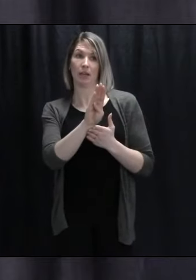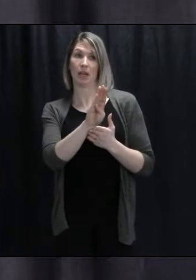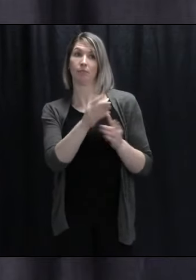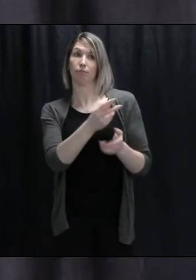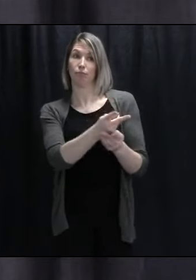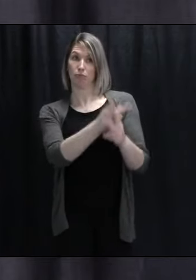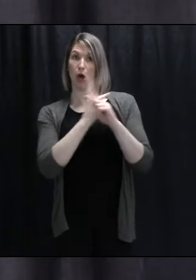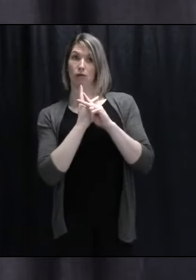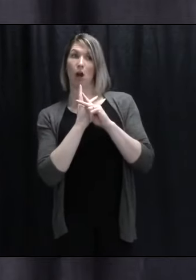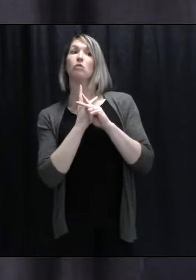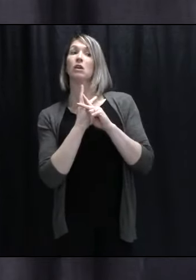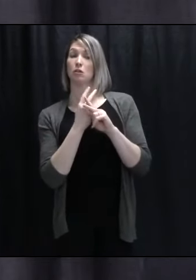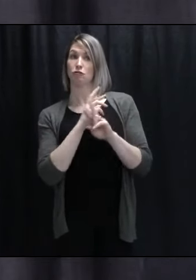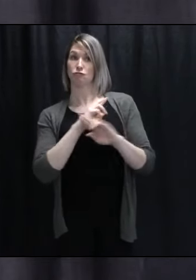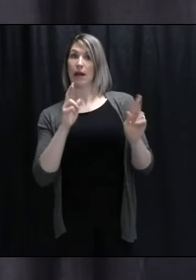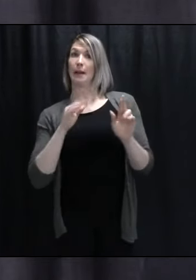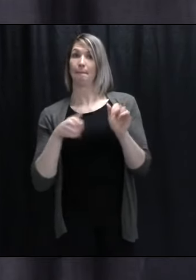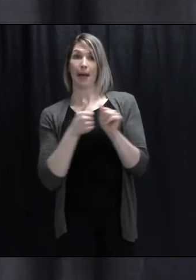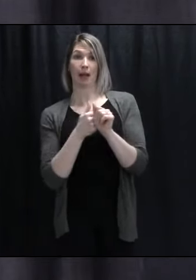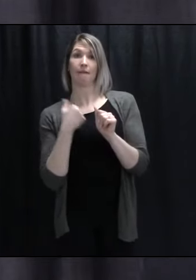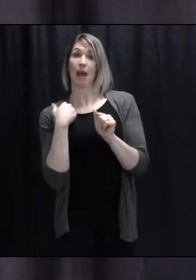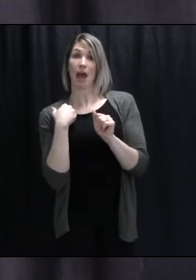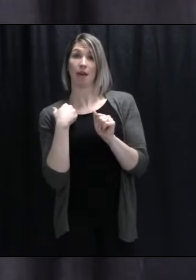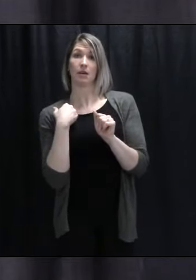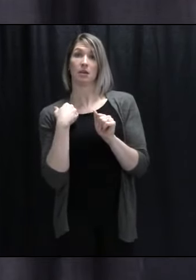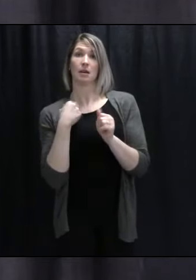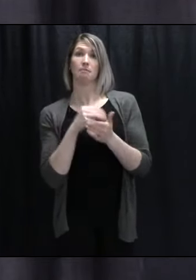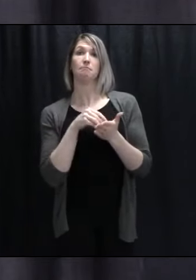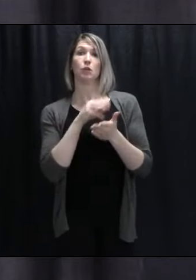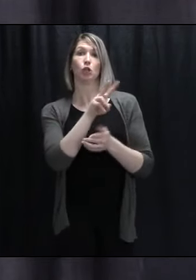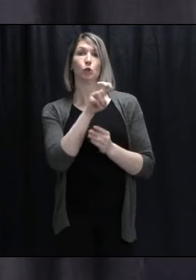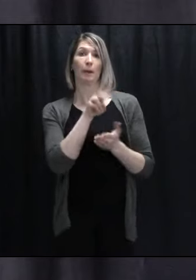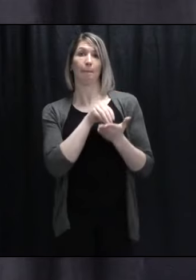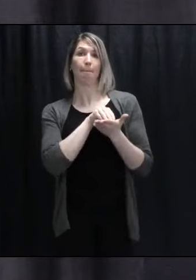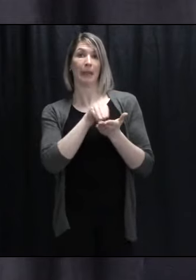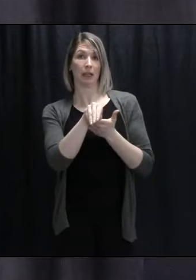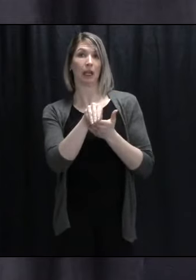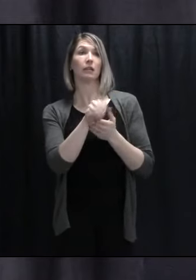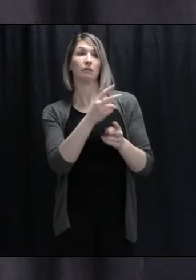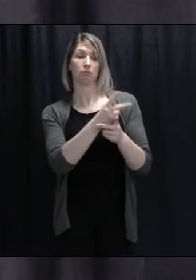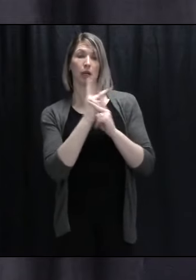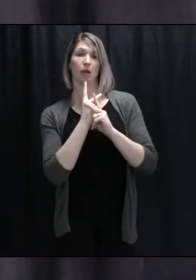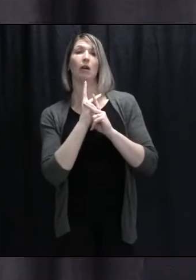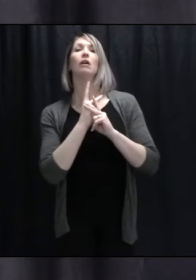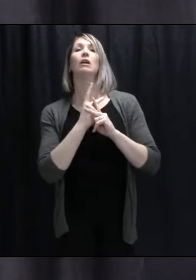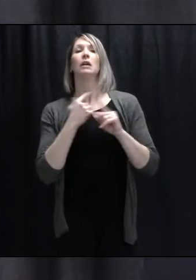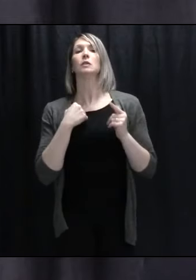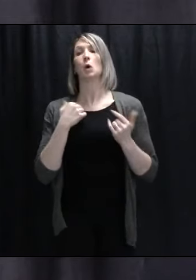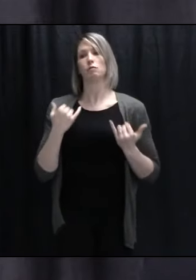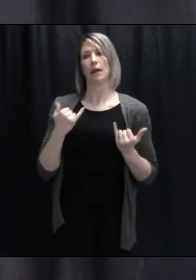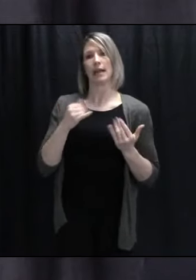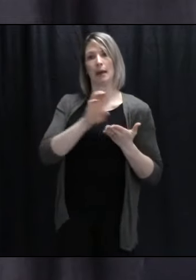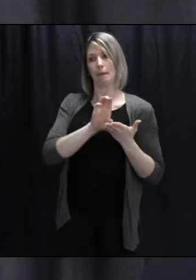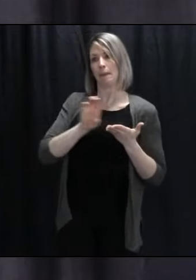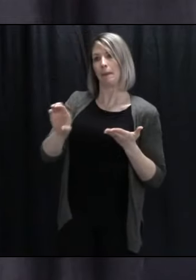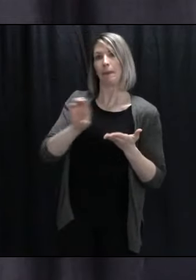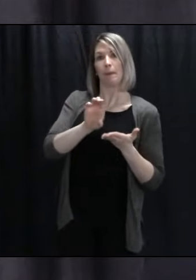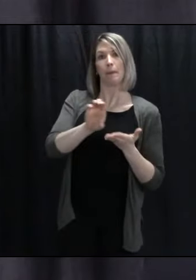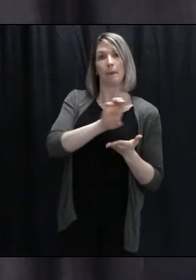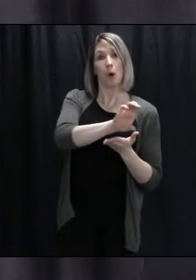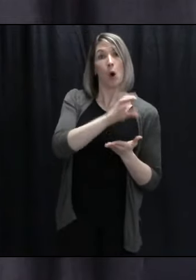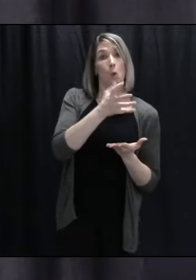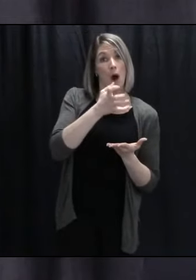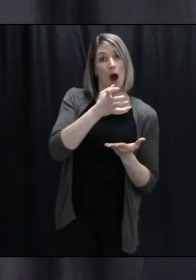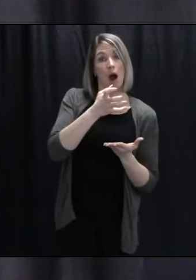now, we'll use and redirect and save money in those areas, and if need be, that can be redirected to health. But our in